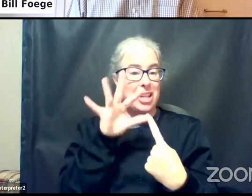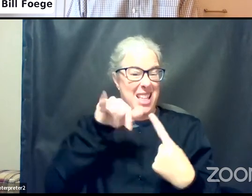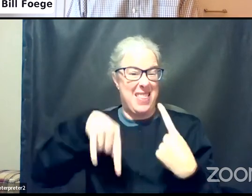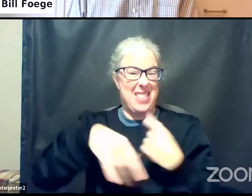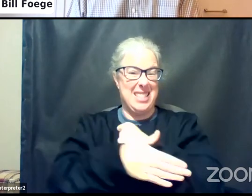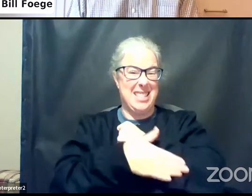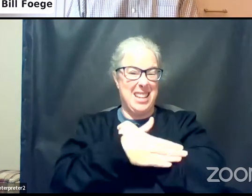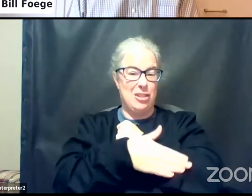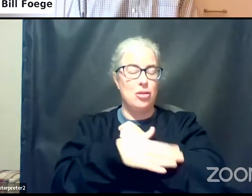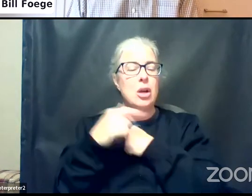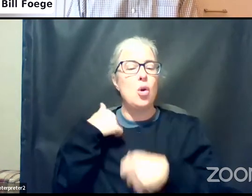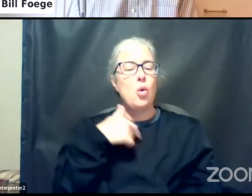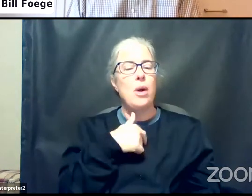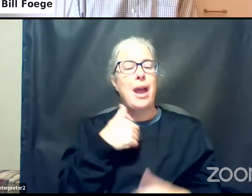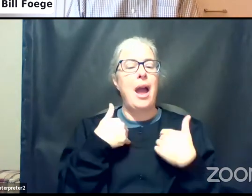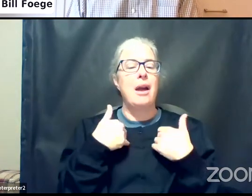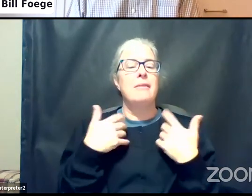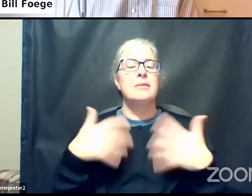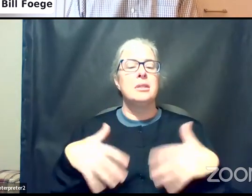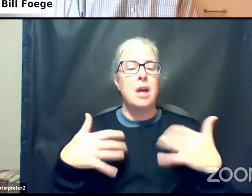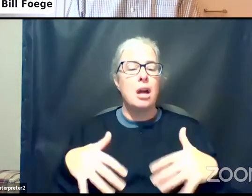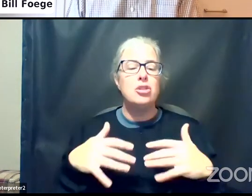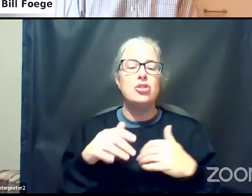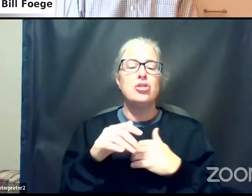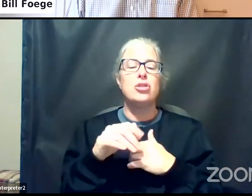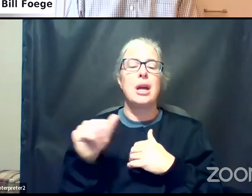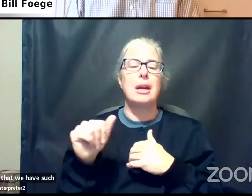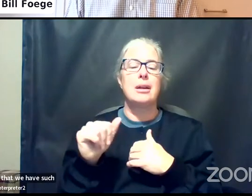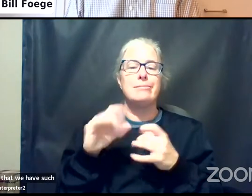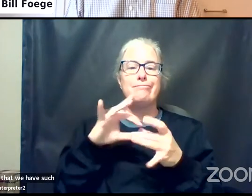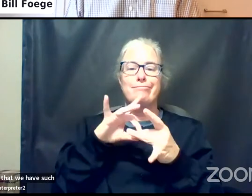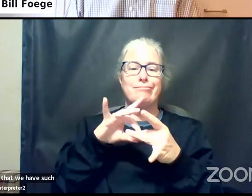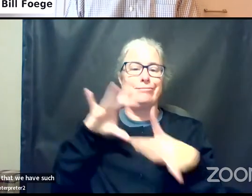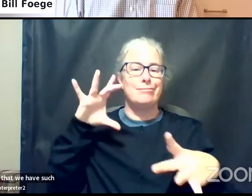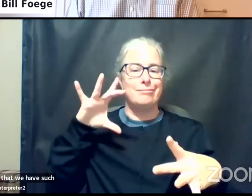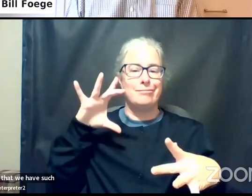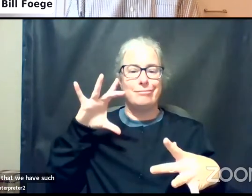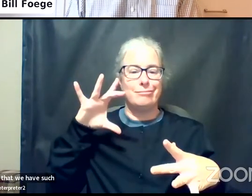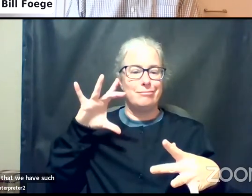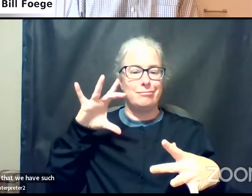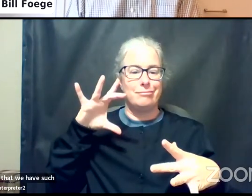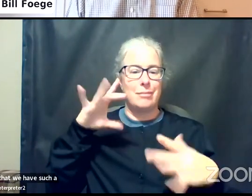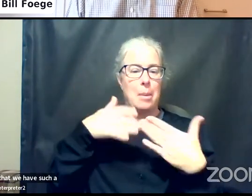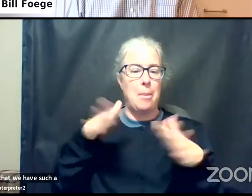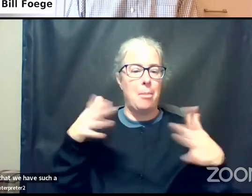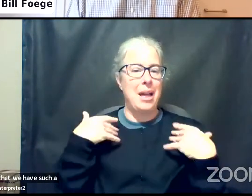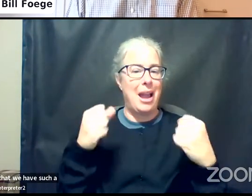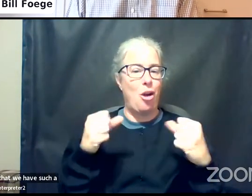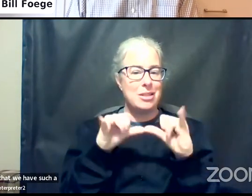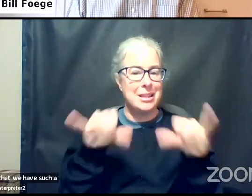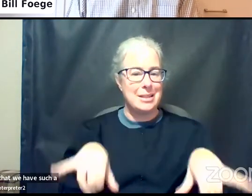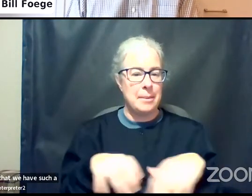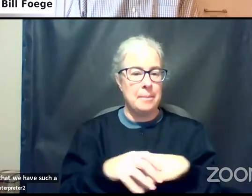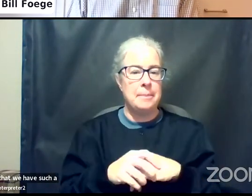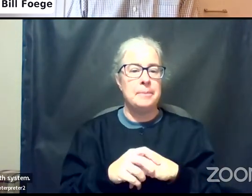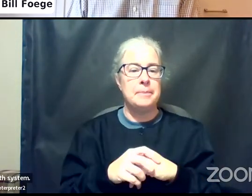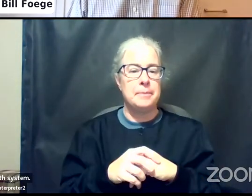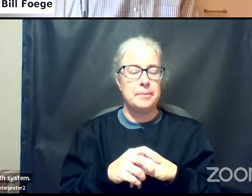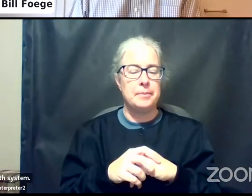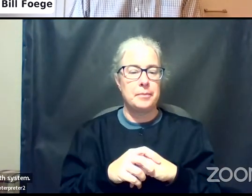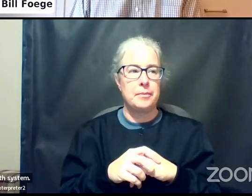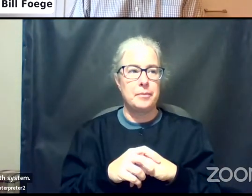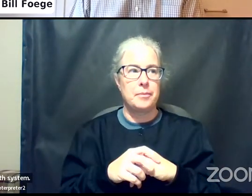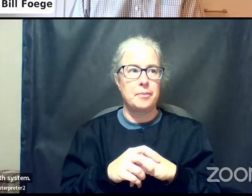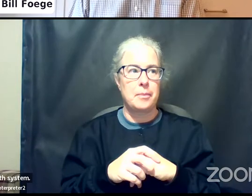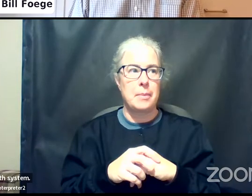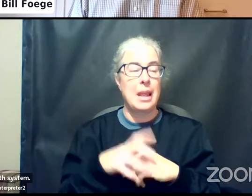this country is that we have such a disjointed um public health system and I think we